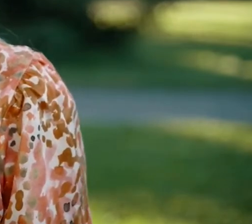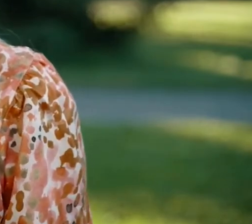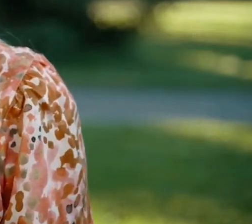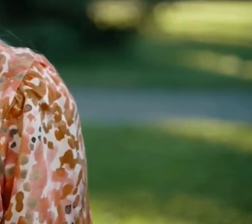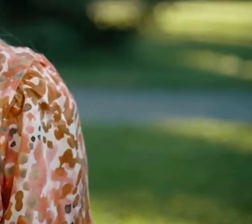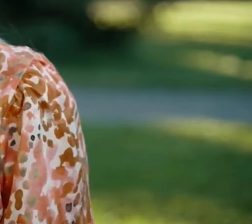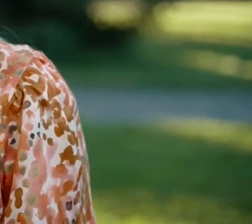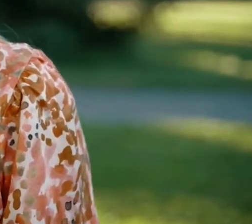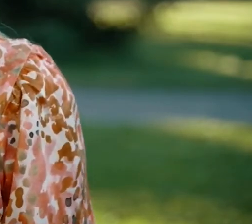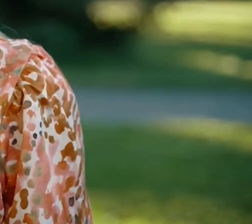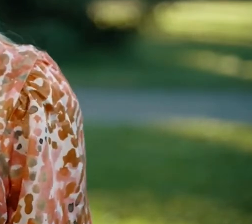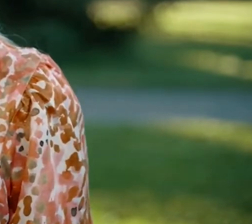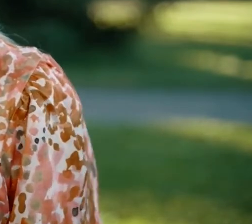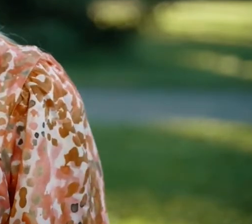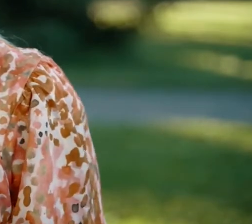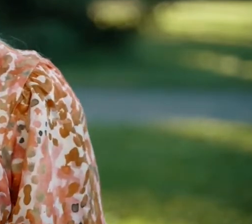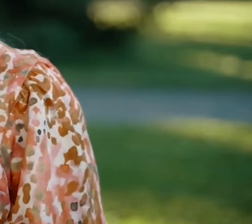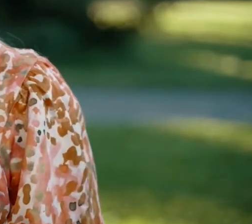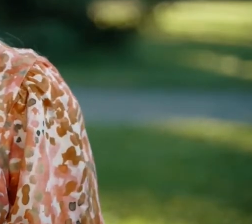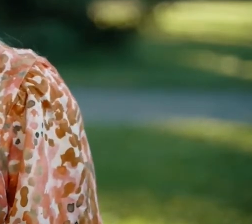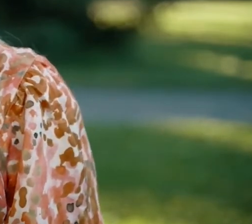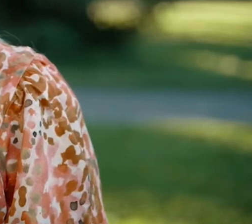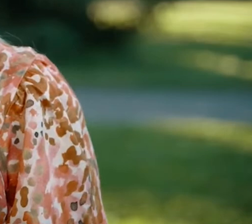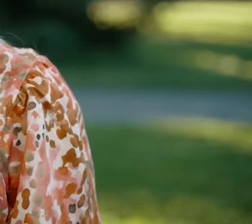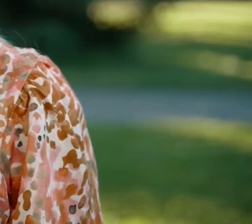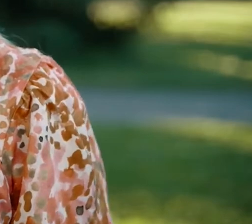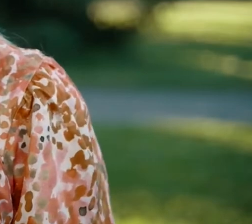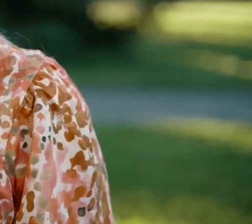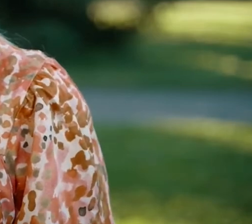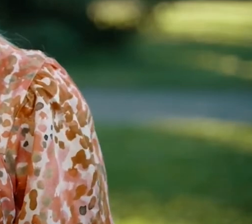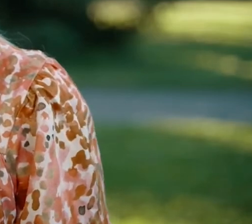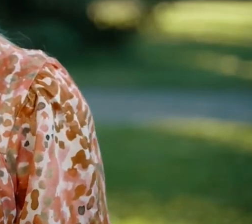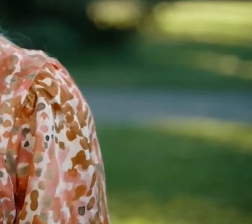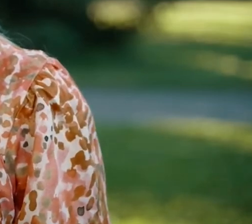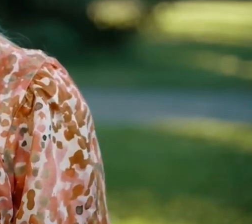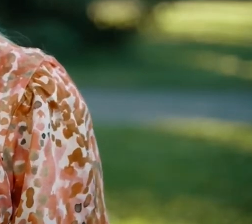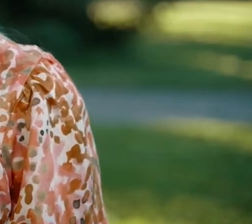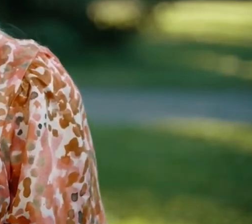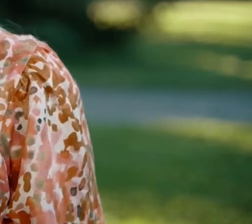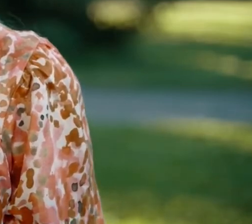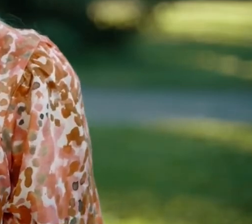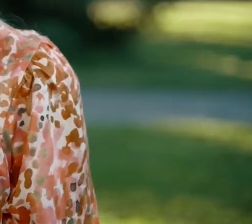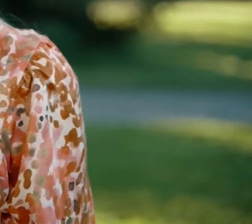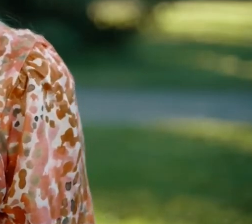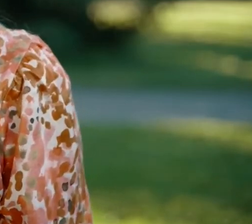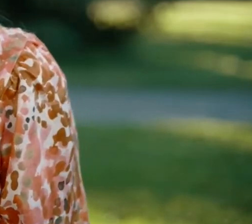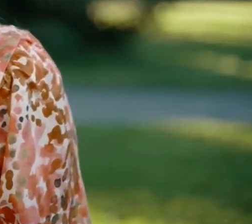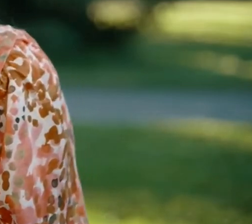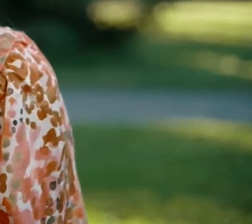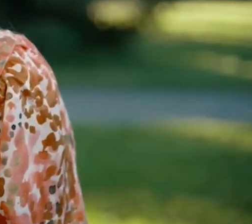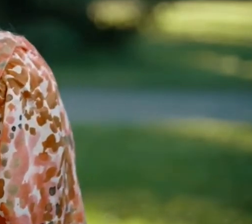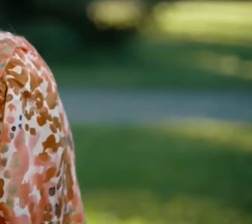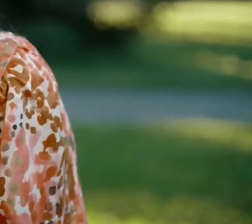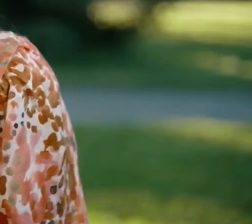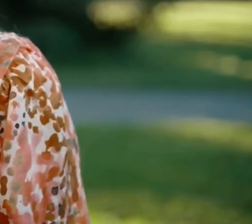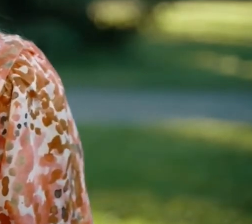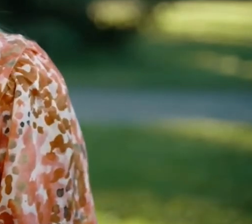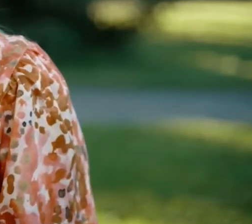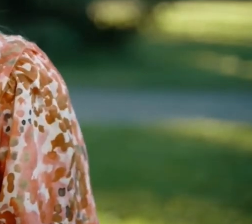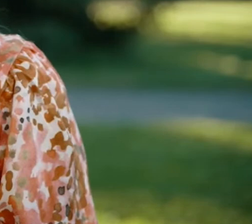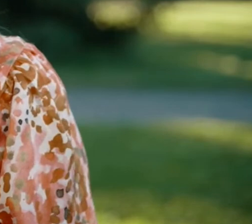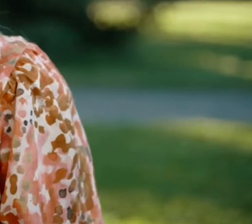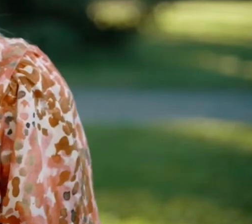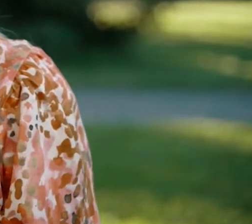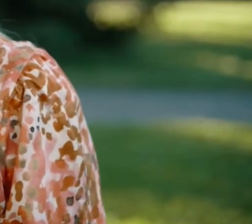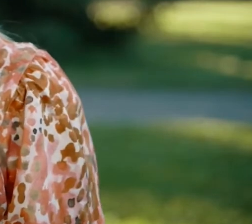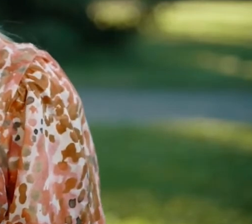are useless, since we don't have a future without a livable planet. I hope that we could show